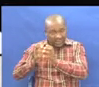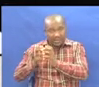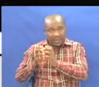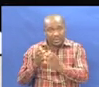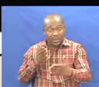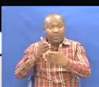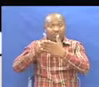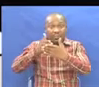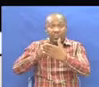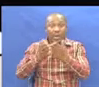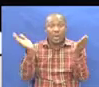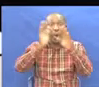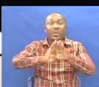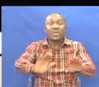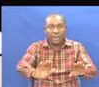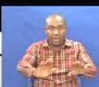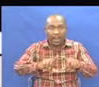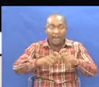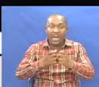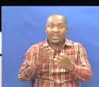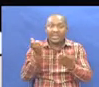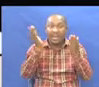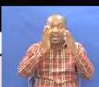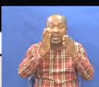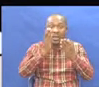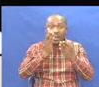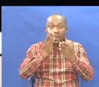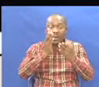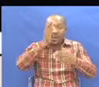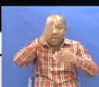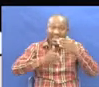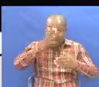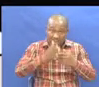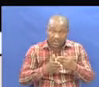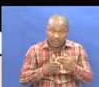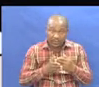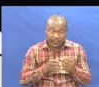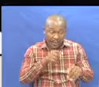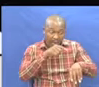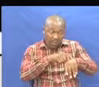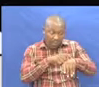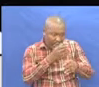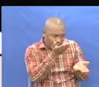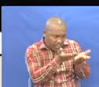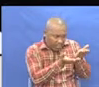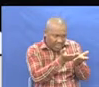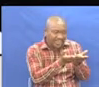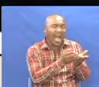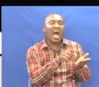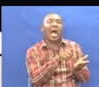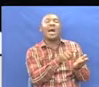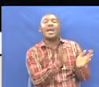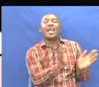it can reach to a completion. But at the end of the day, if you are going to measure the amount you have added, it is going